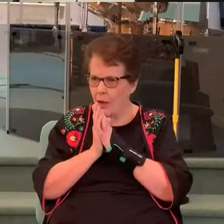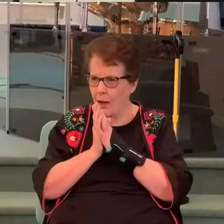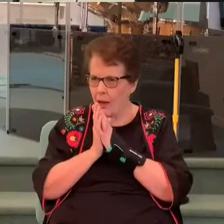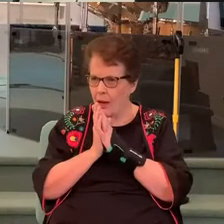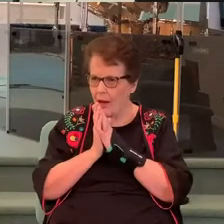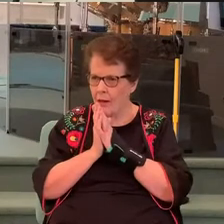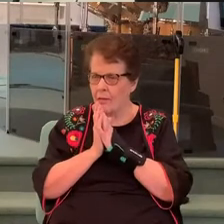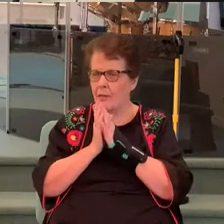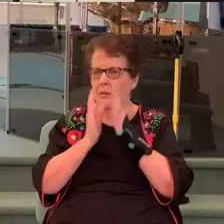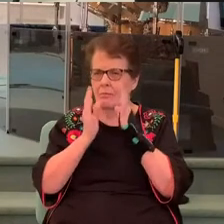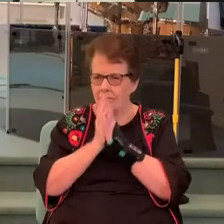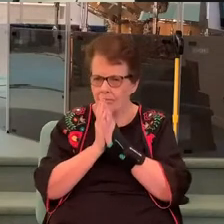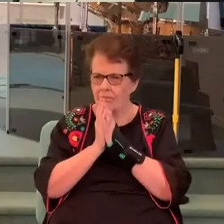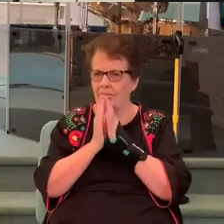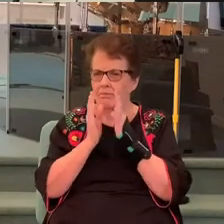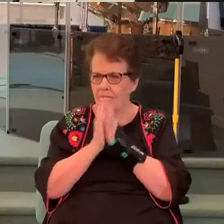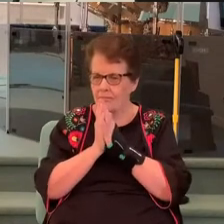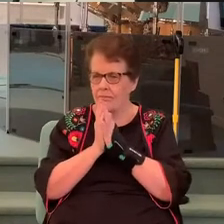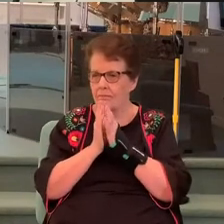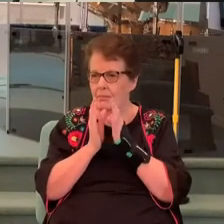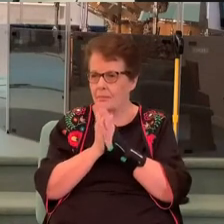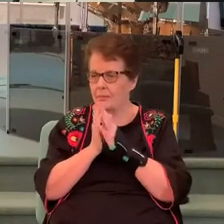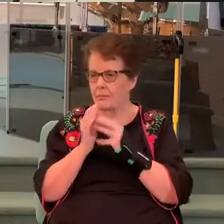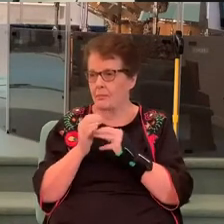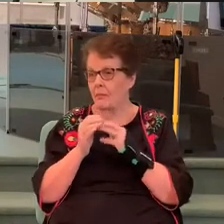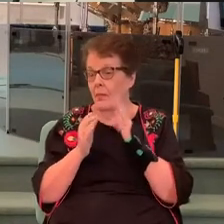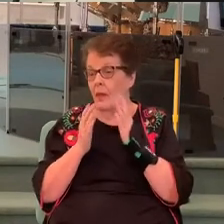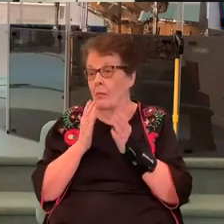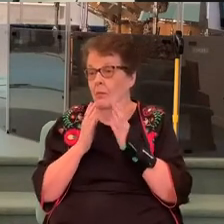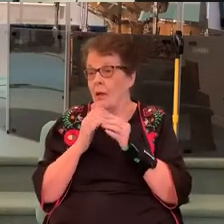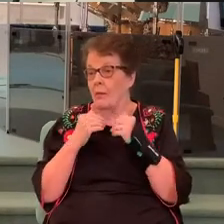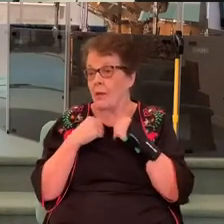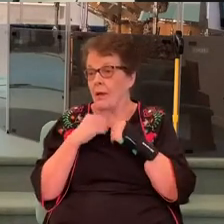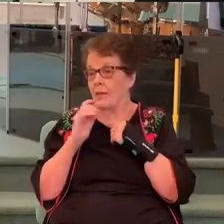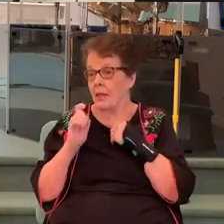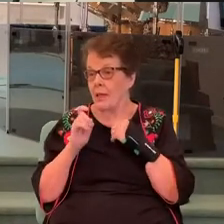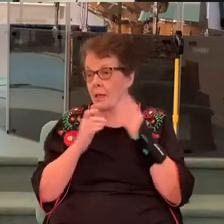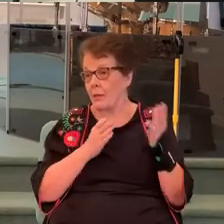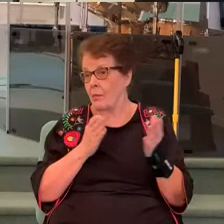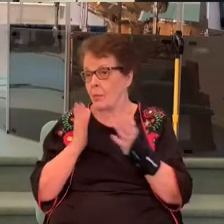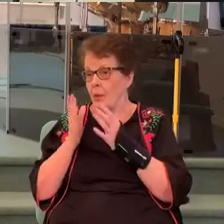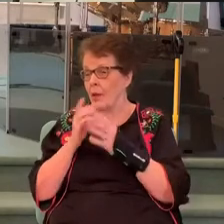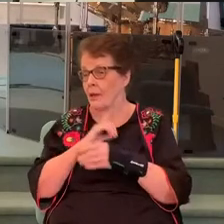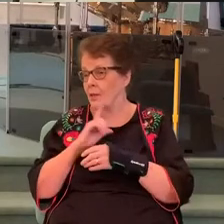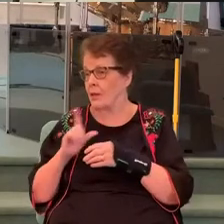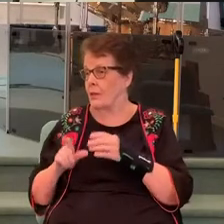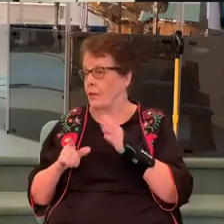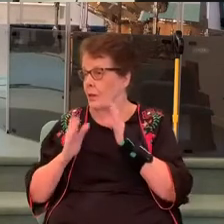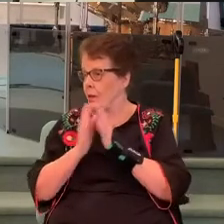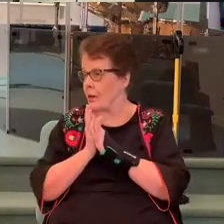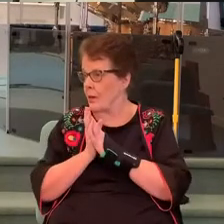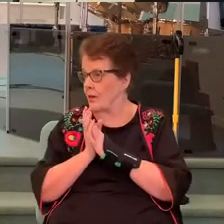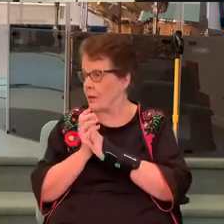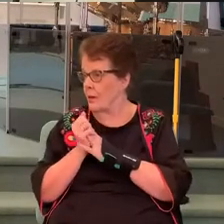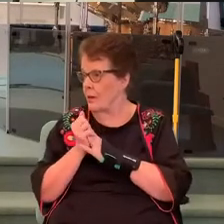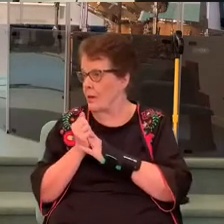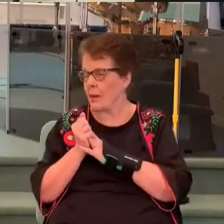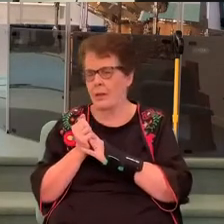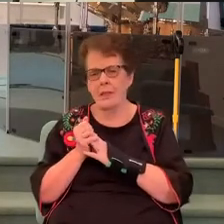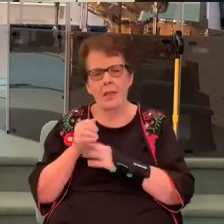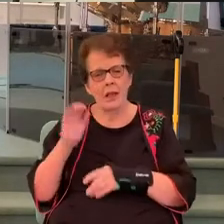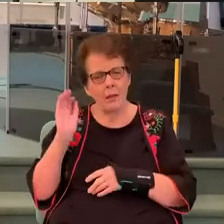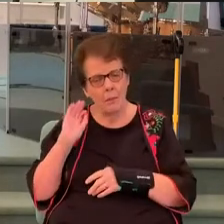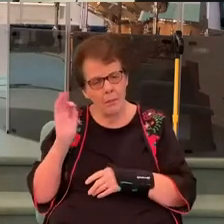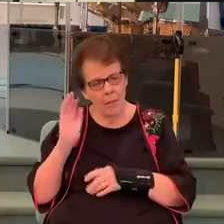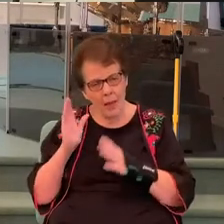to. Maybe there's a need that you have. You bring it to the Lord in prayer. And you might say, Jonathan, I've prayed for this thing a million times.